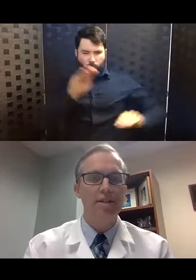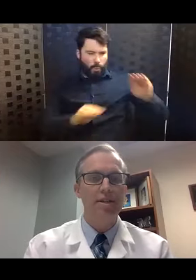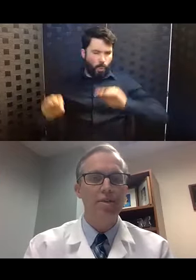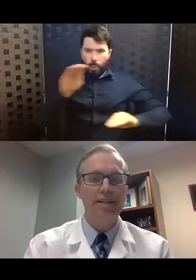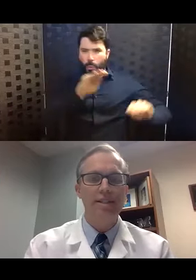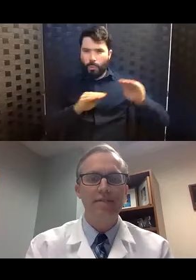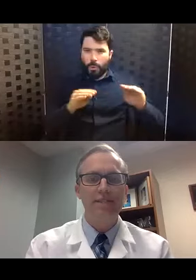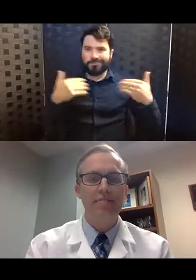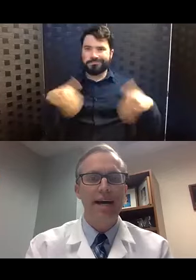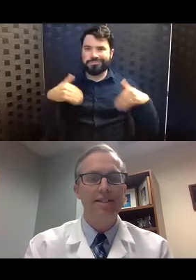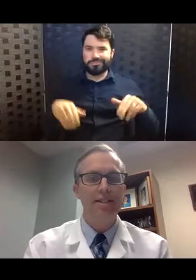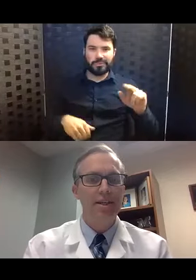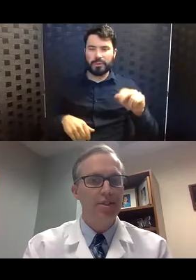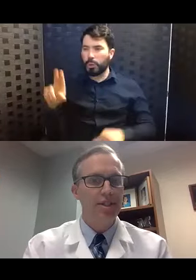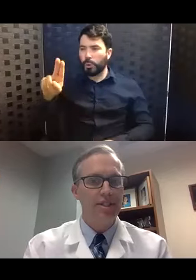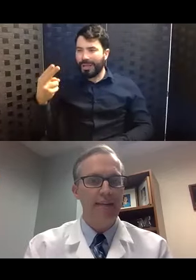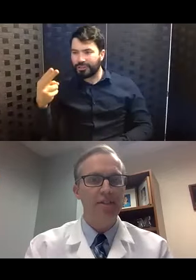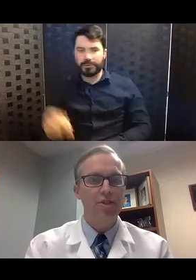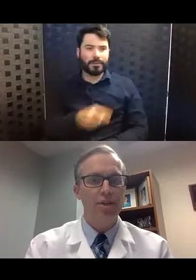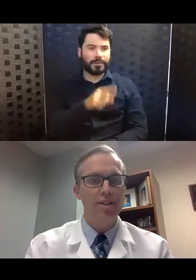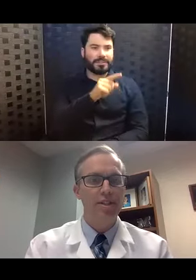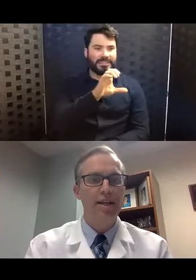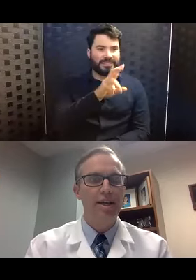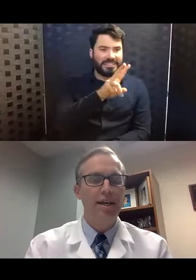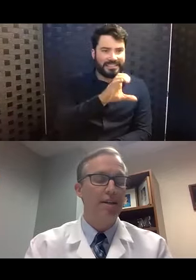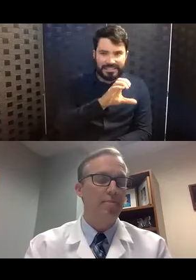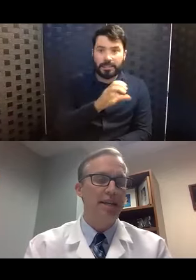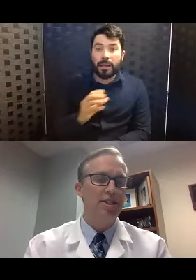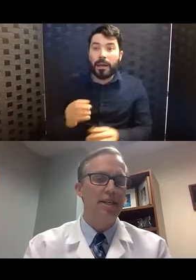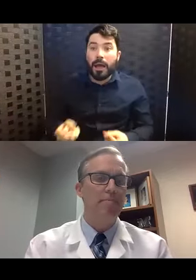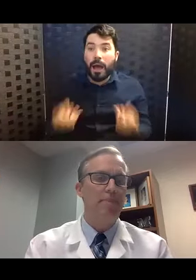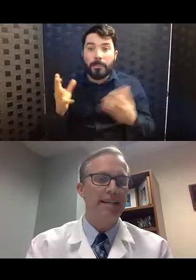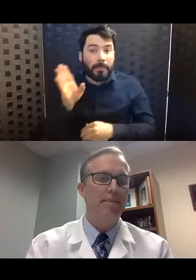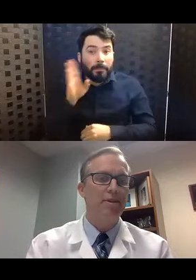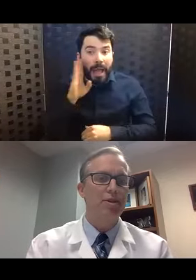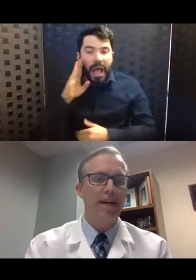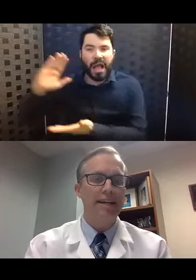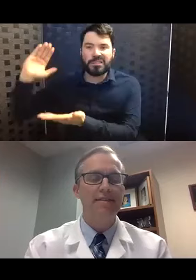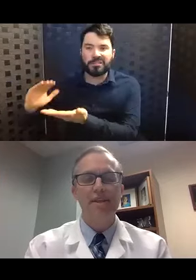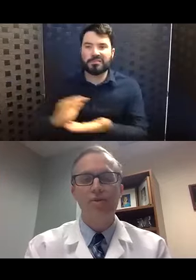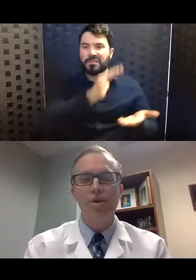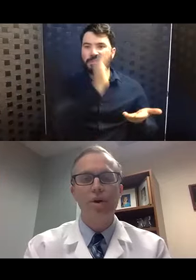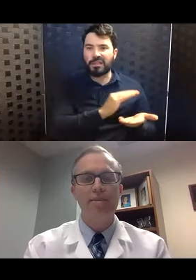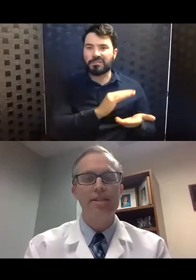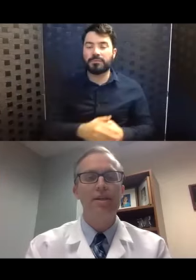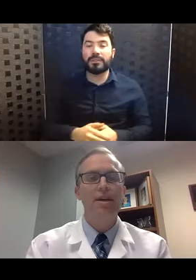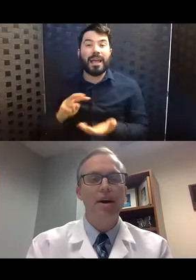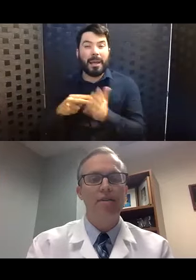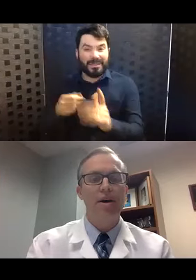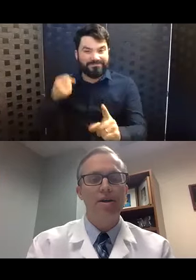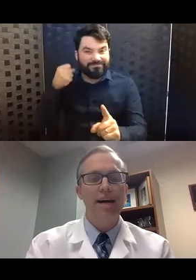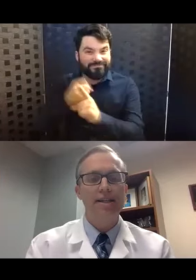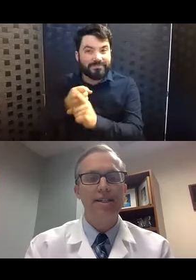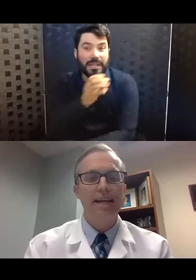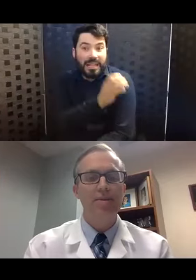reductions in UHCVC beds due to staffing shortages, and could potentially impact ambulatory activity through requirements of